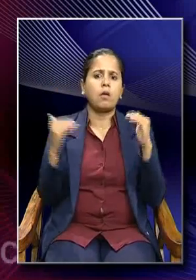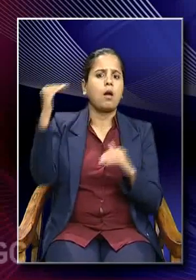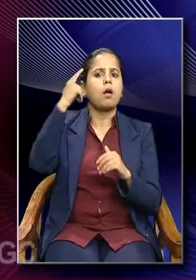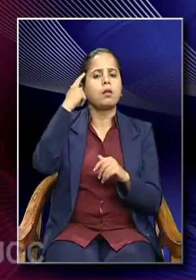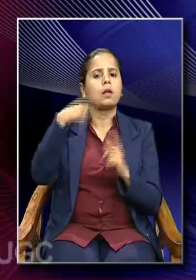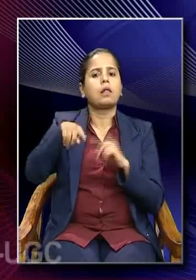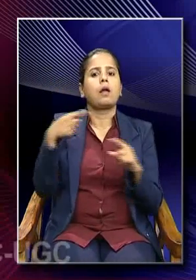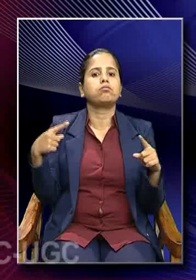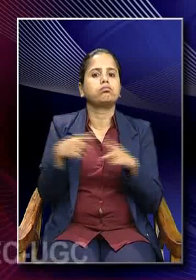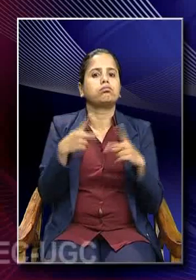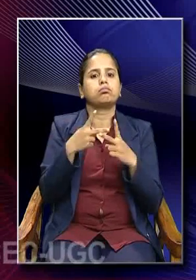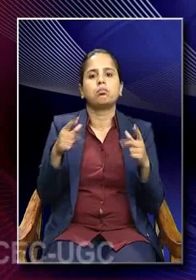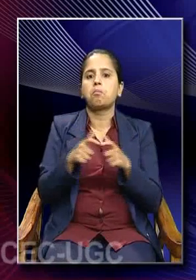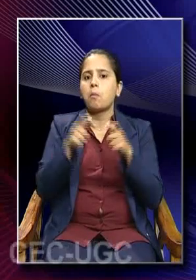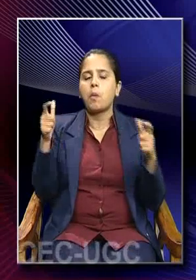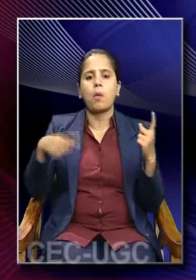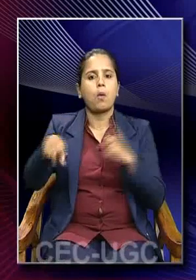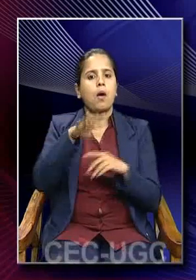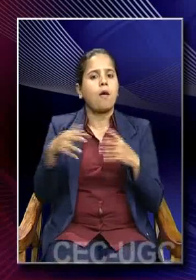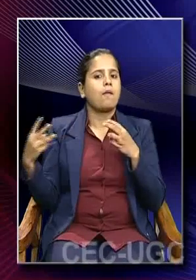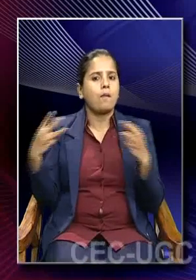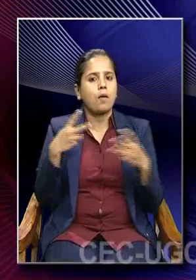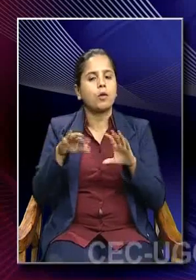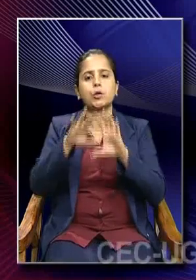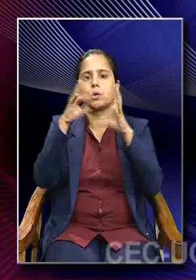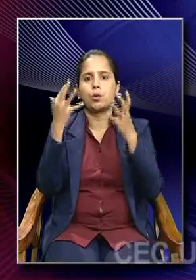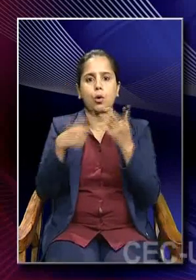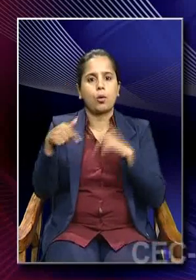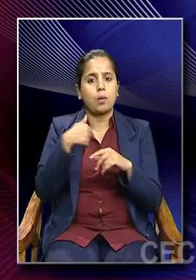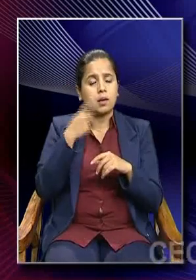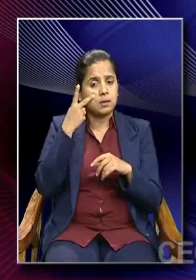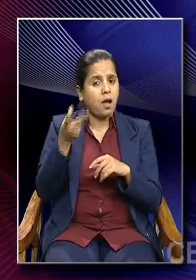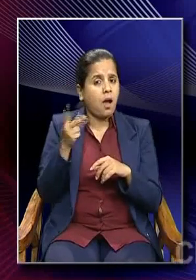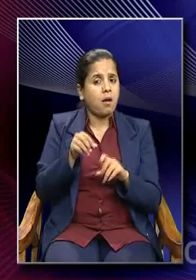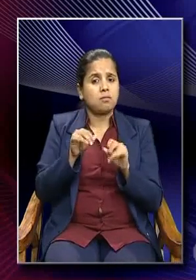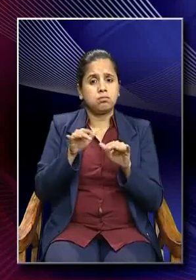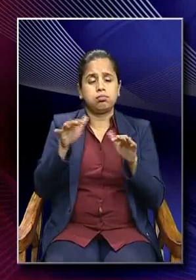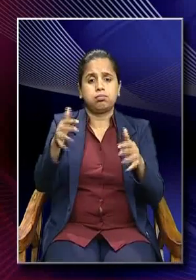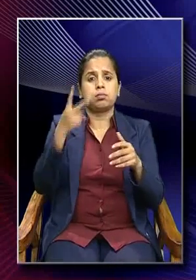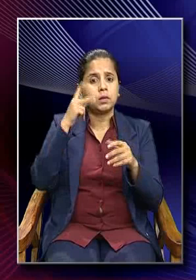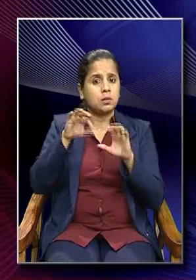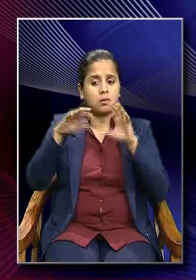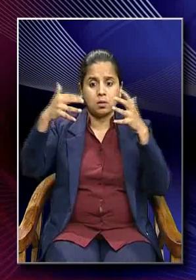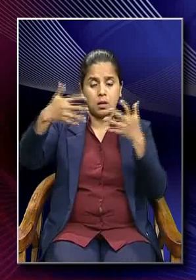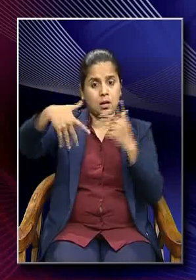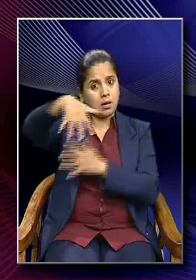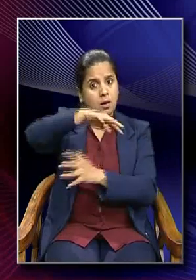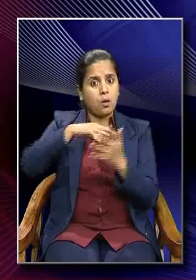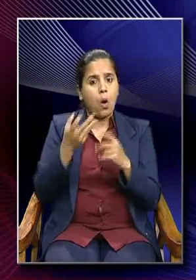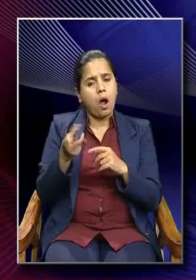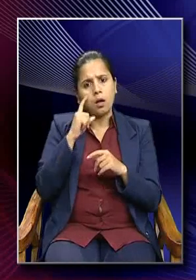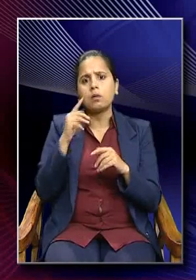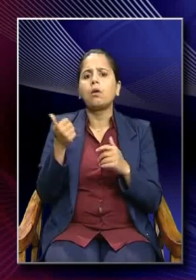to conflict and larger warfare and etc. Globalization has again instigated this kind of